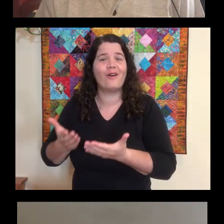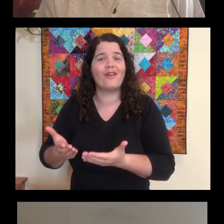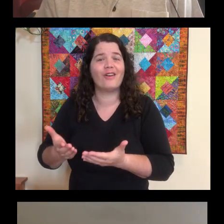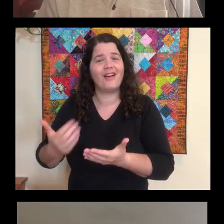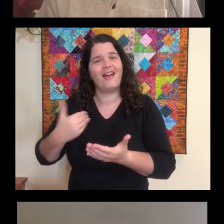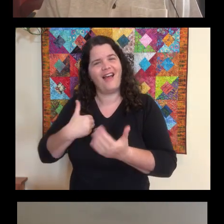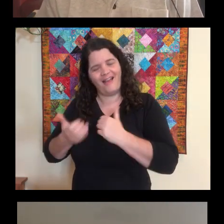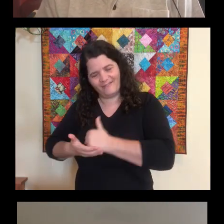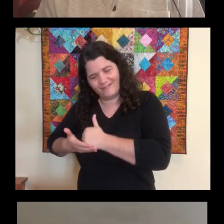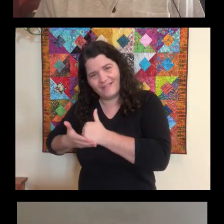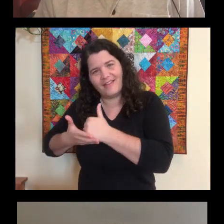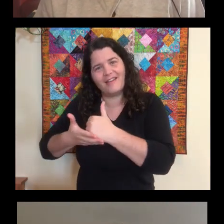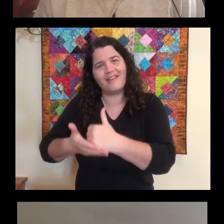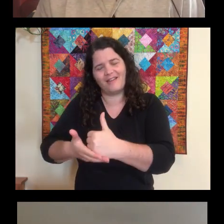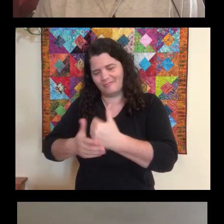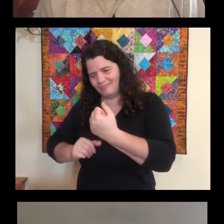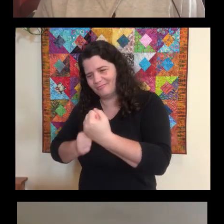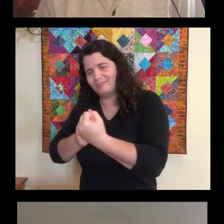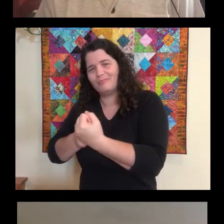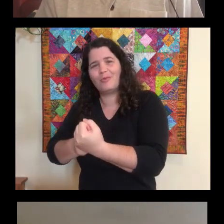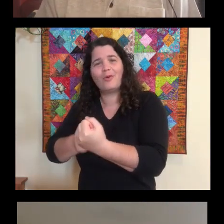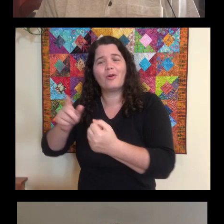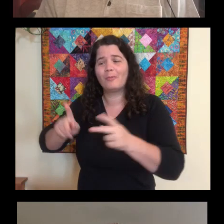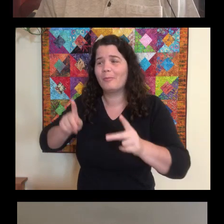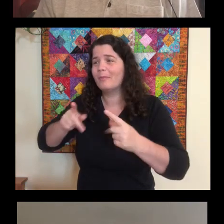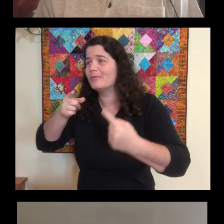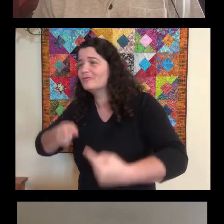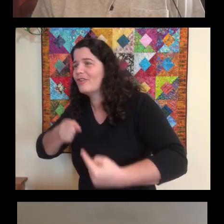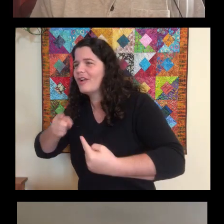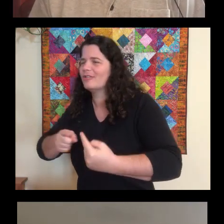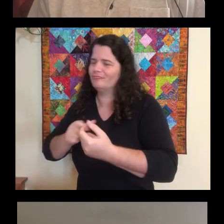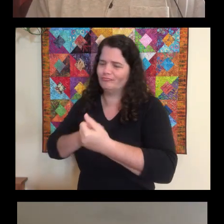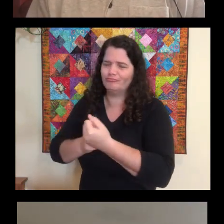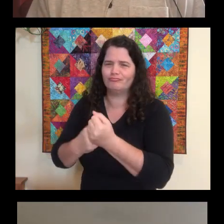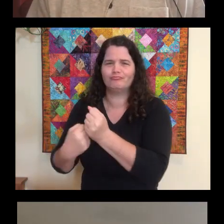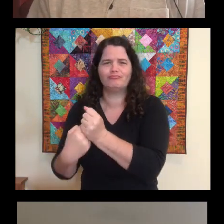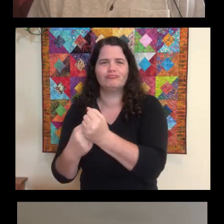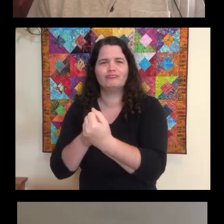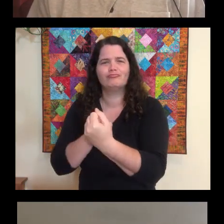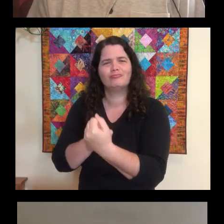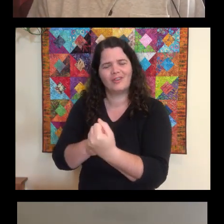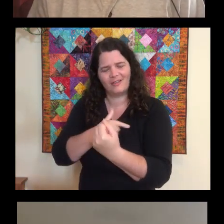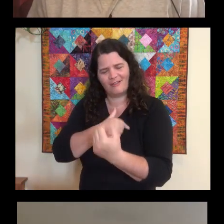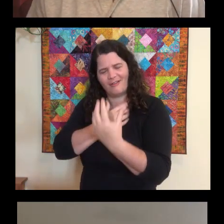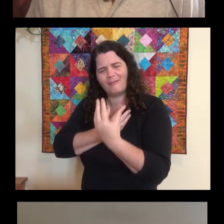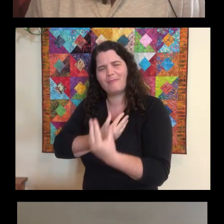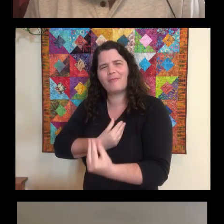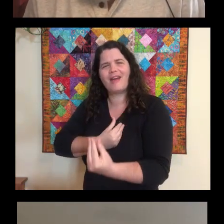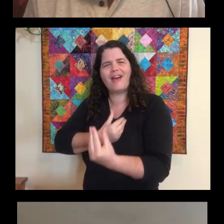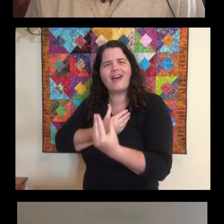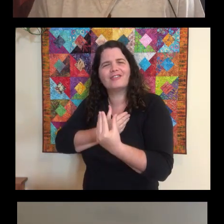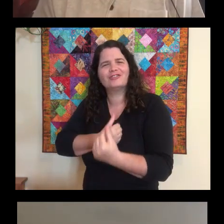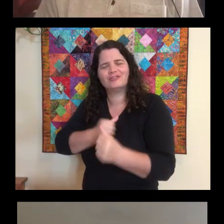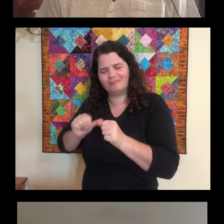a helping hand for those who fall, where compassion is in fashion every